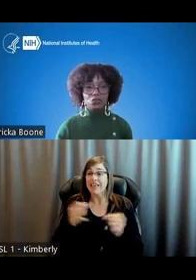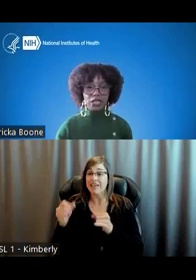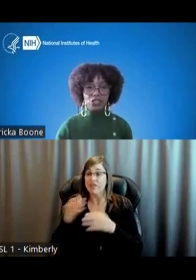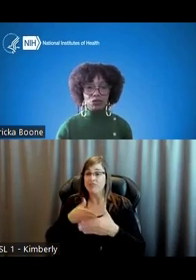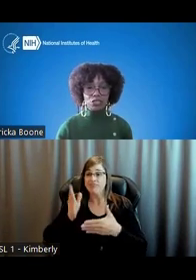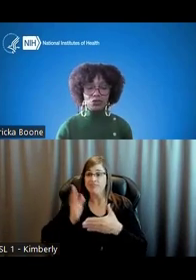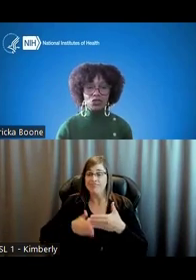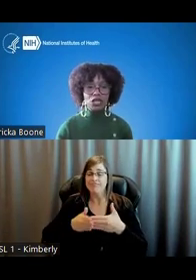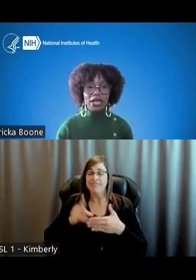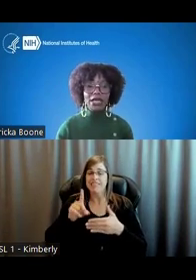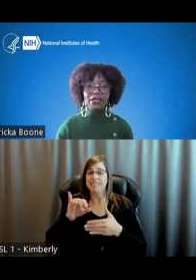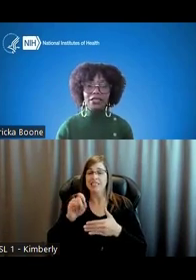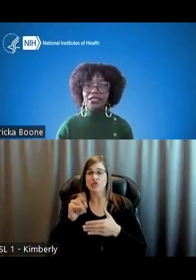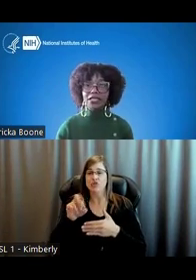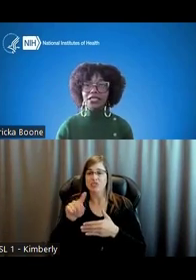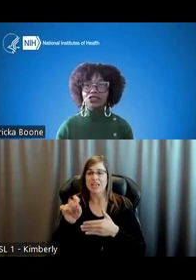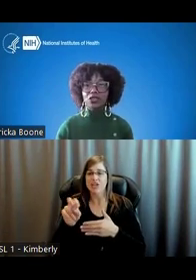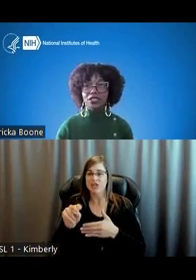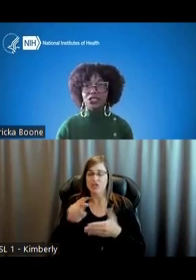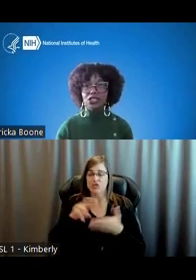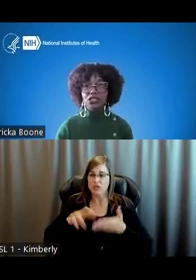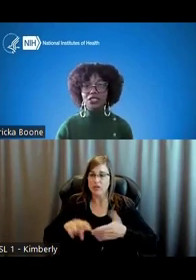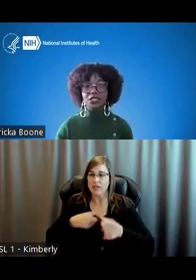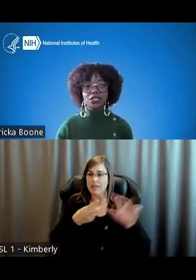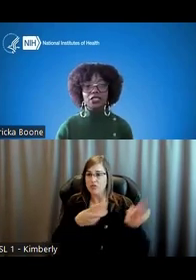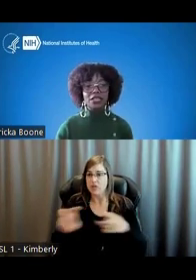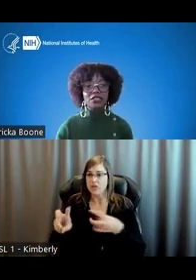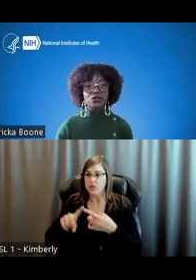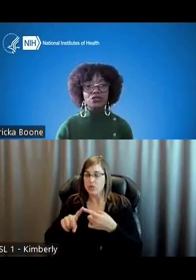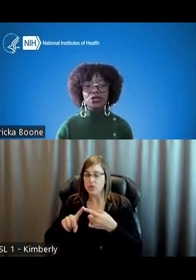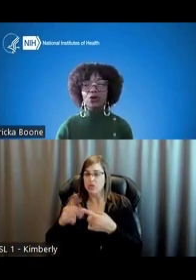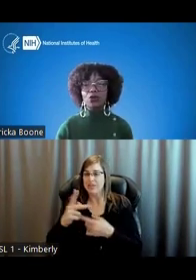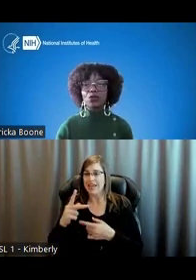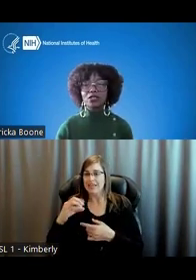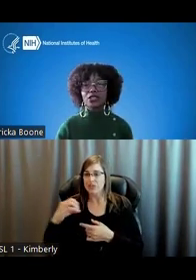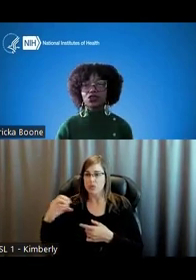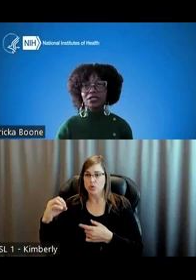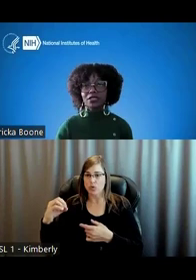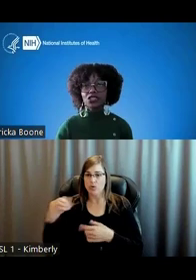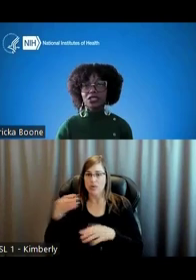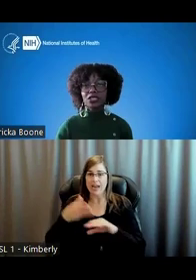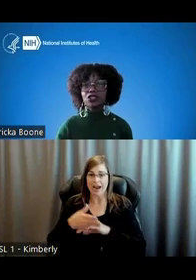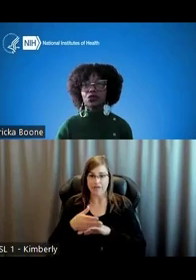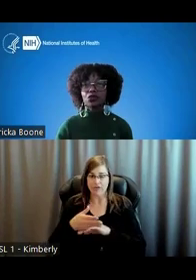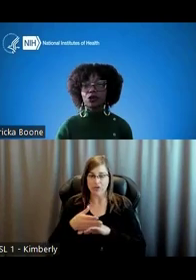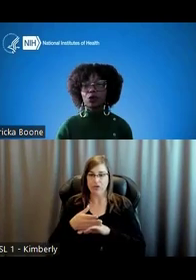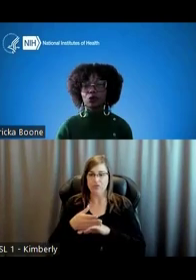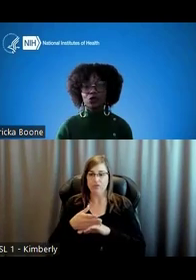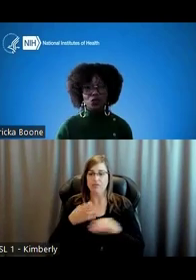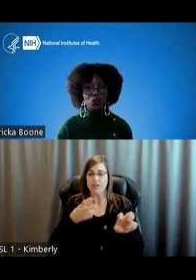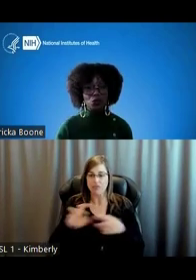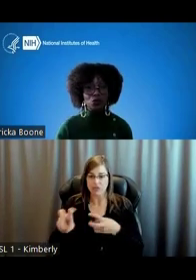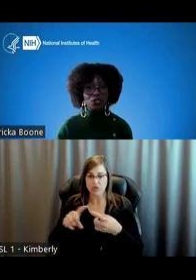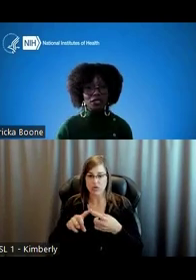their dissertation research, and then they can transition into K00 once they transition into their postdoctoral